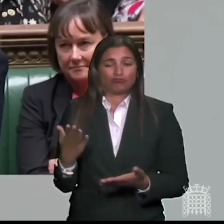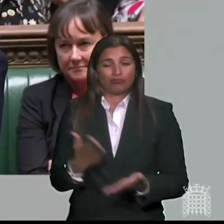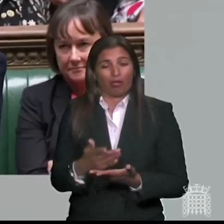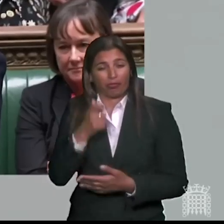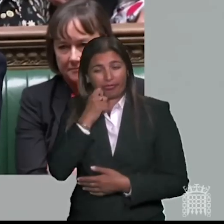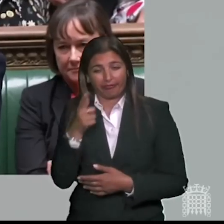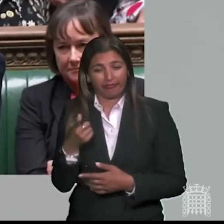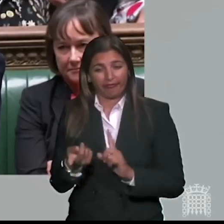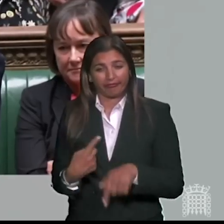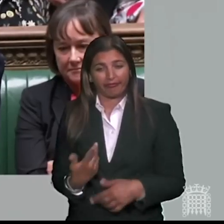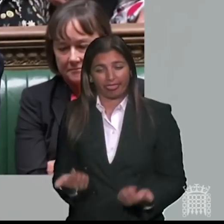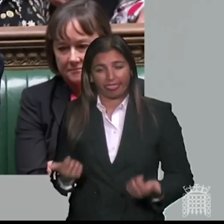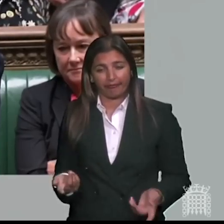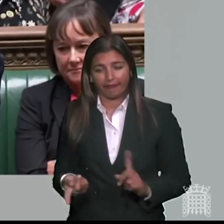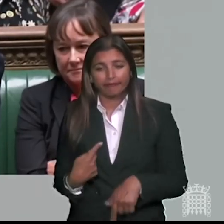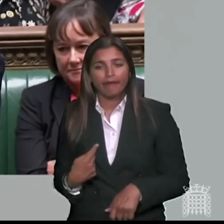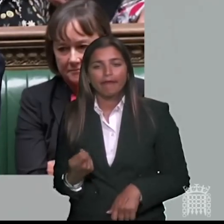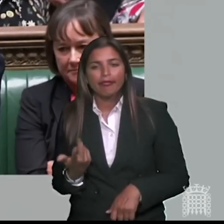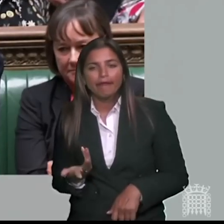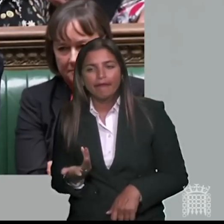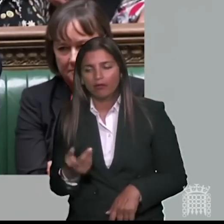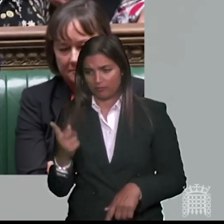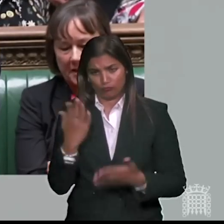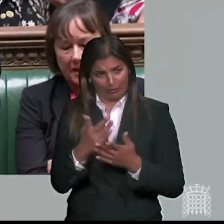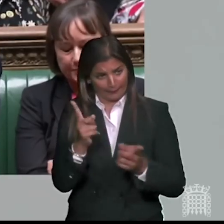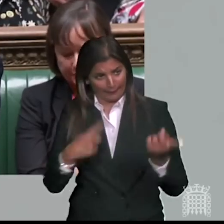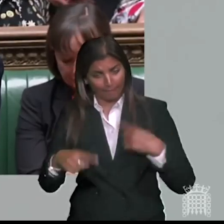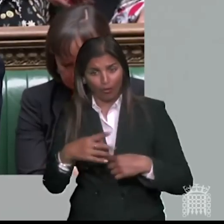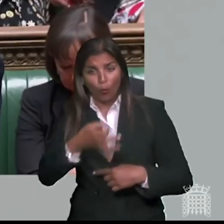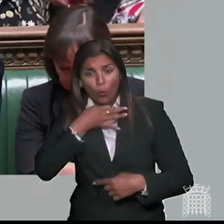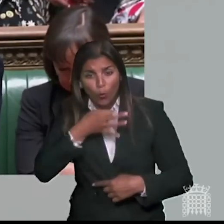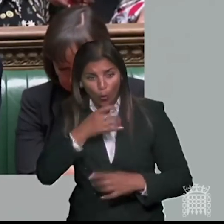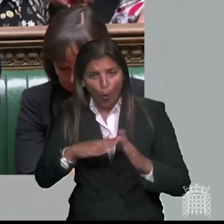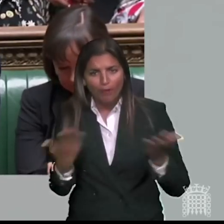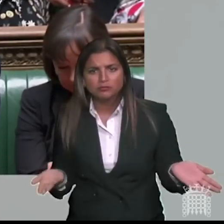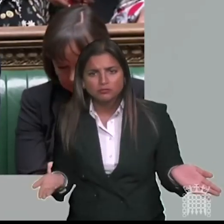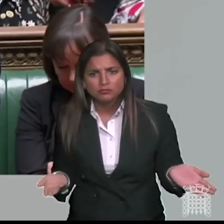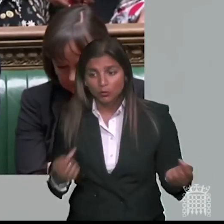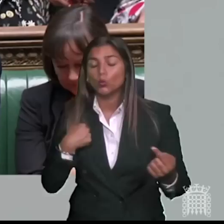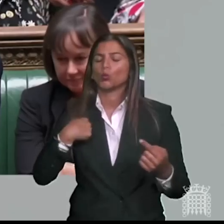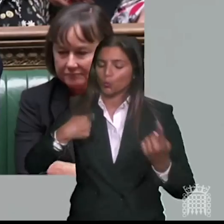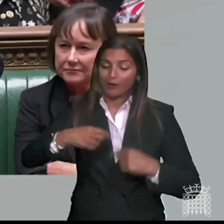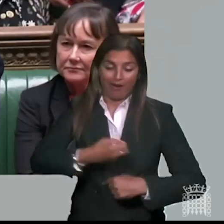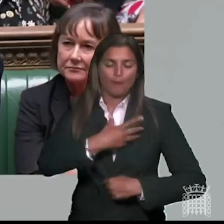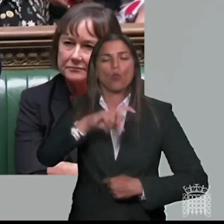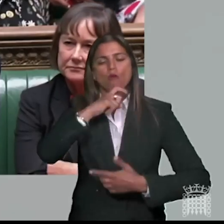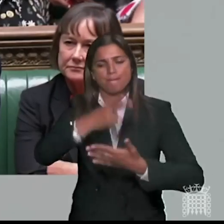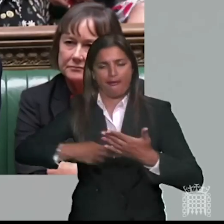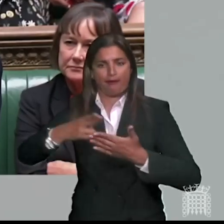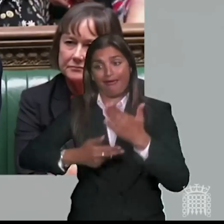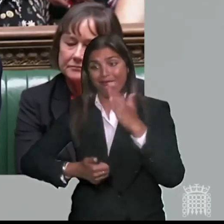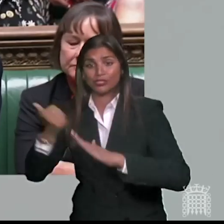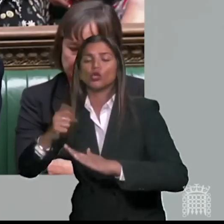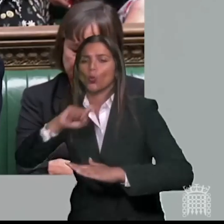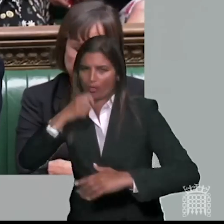those people that are facing homelessness on his watch. We will ban no-fault evictions, Mr Speaker, unlike the